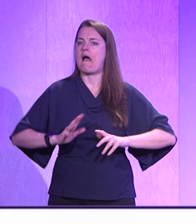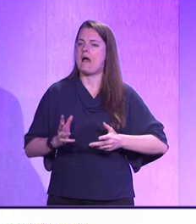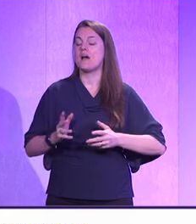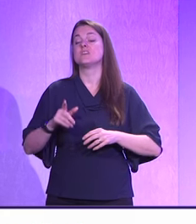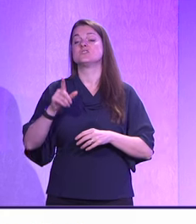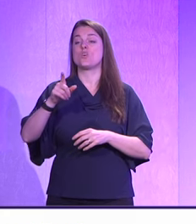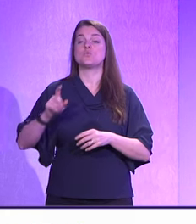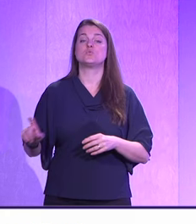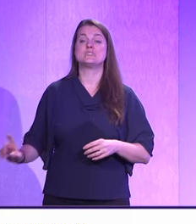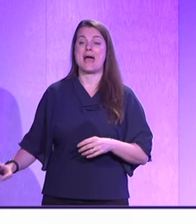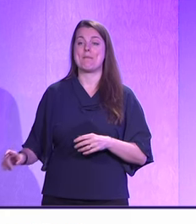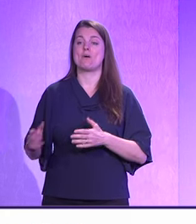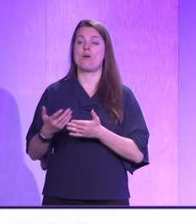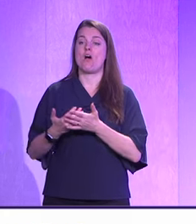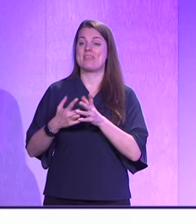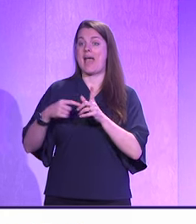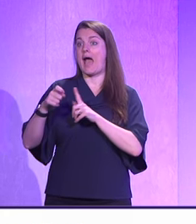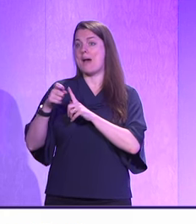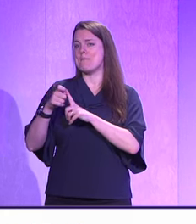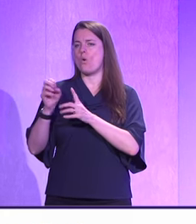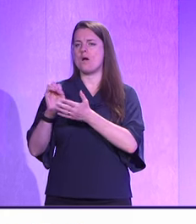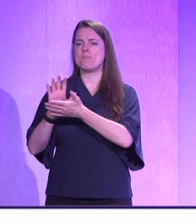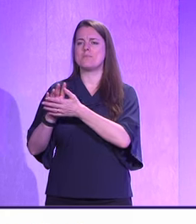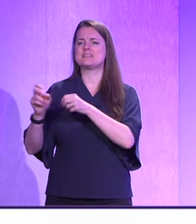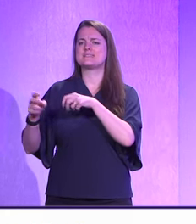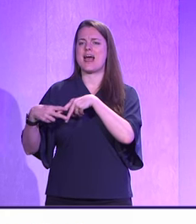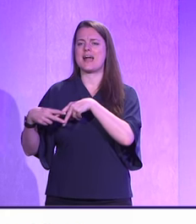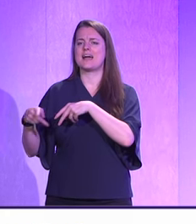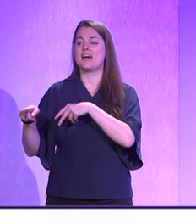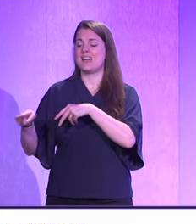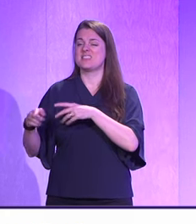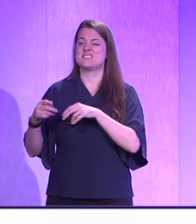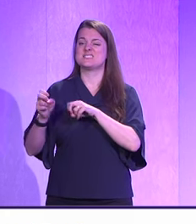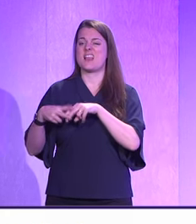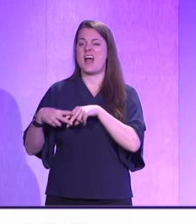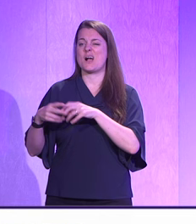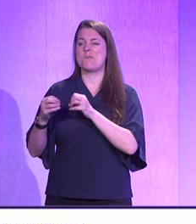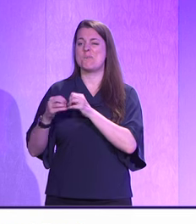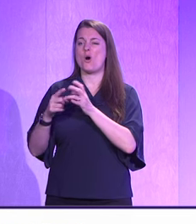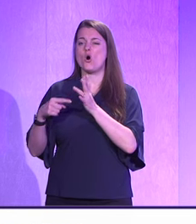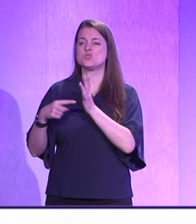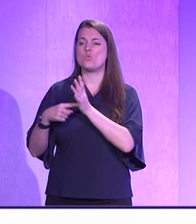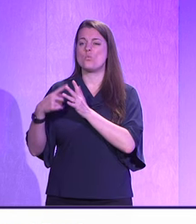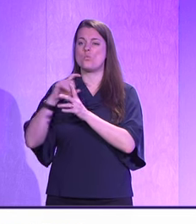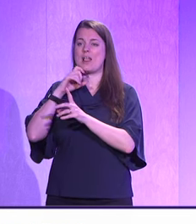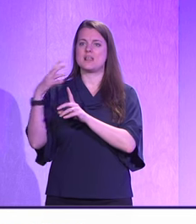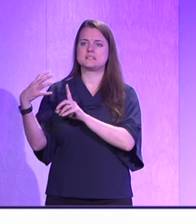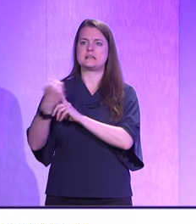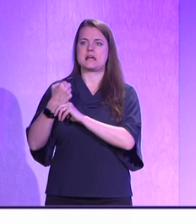Tap something on the app, or just pop something into Slack, and a Slack bot will detect it and go, oh, it looks like you're blocked. Which kind of blocking do you think? Does it feel like? Okay,